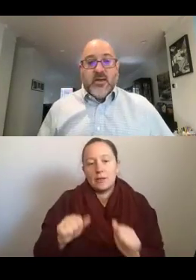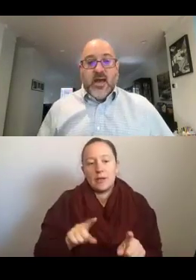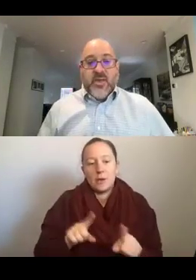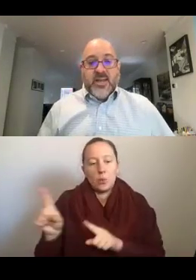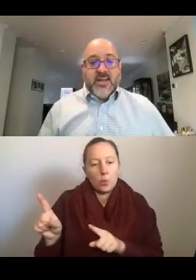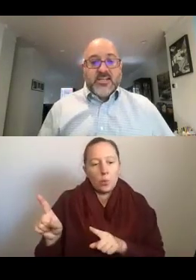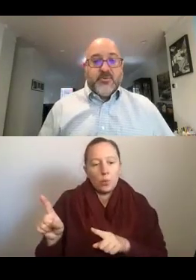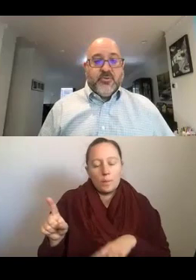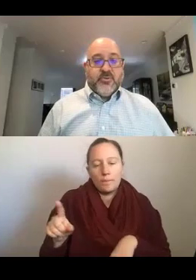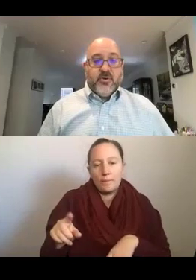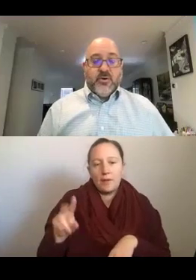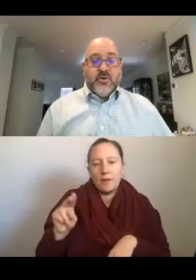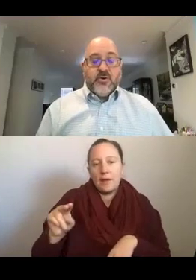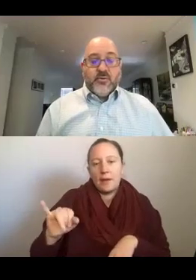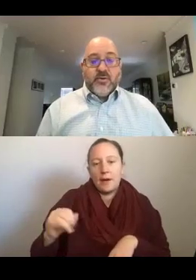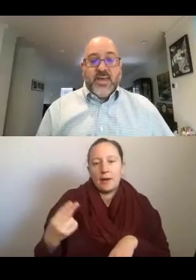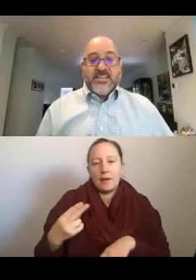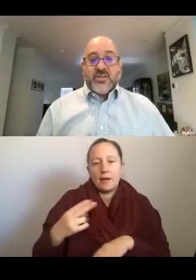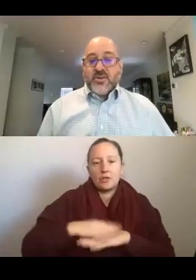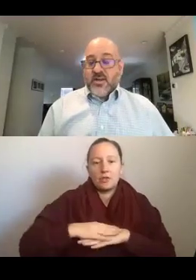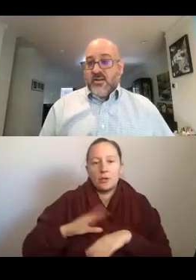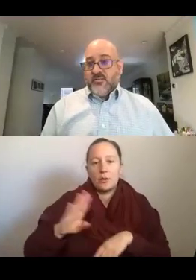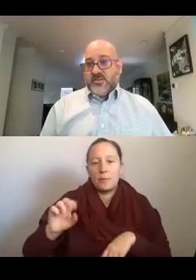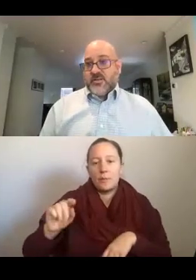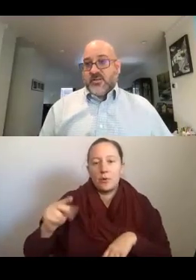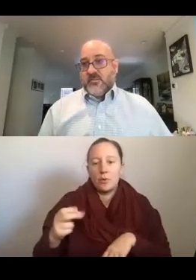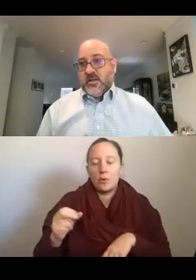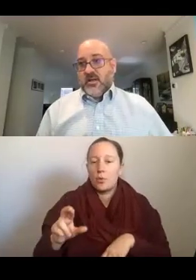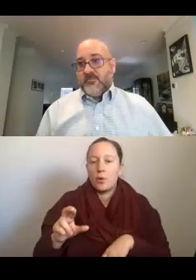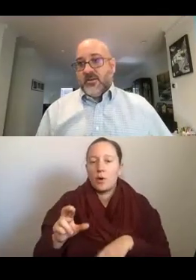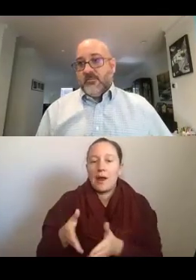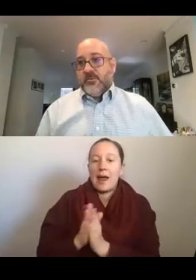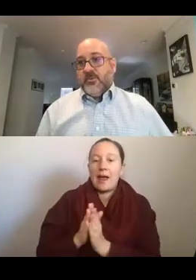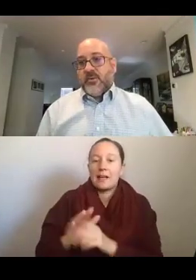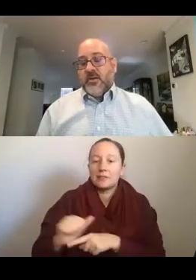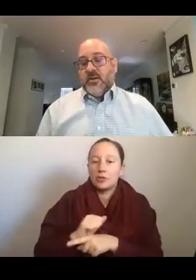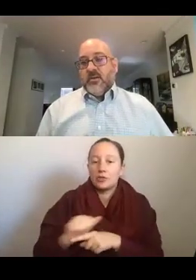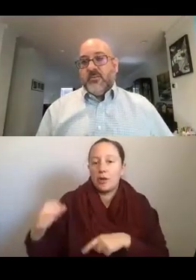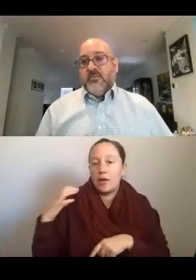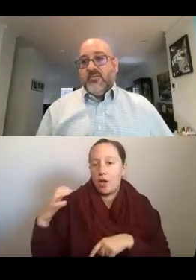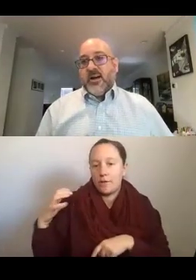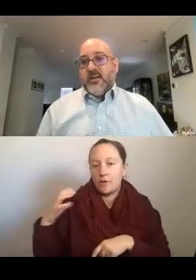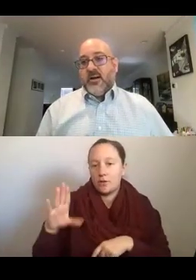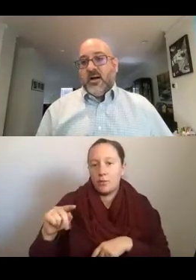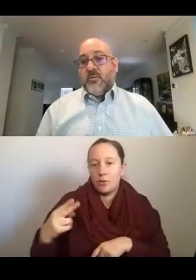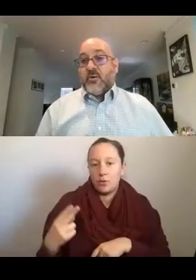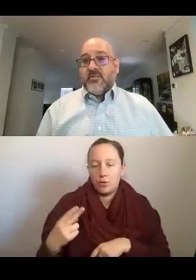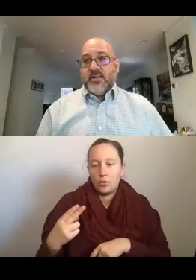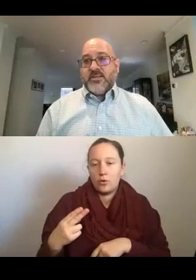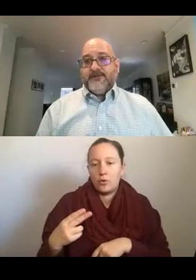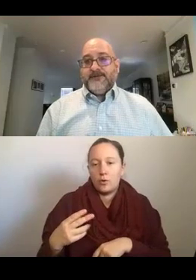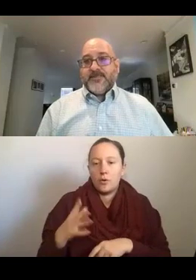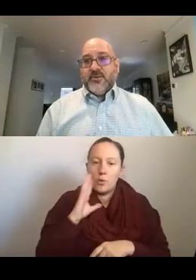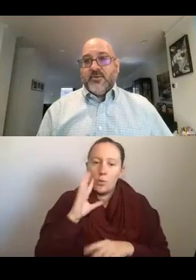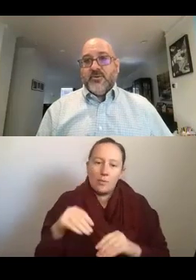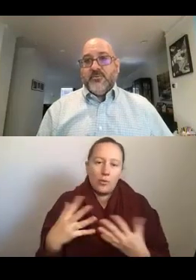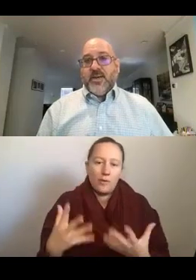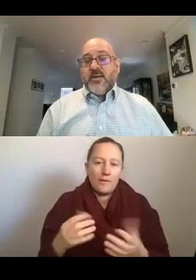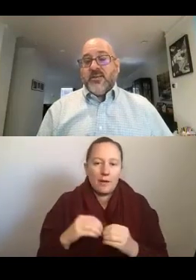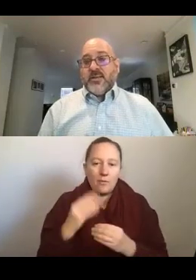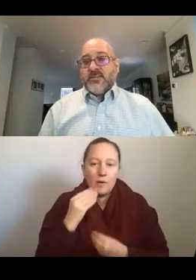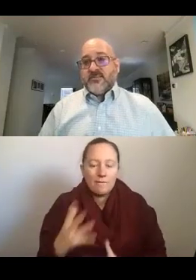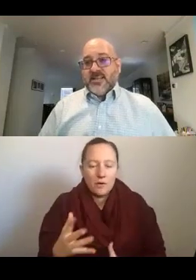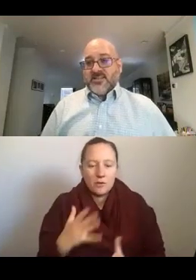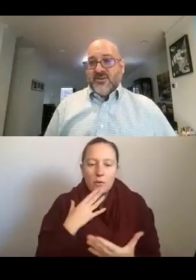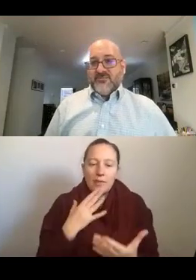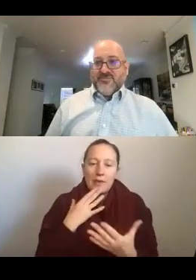me, at the NIH booth or the Ask a Training Officer booth to provide more information. So thank